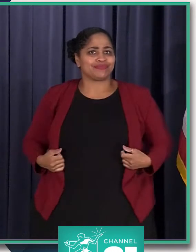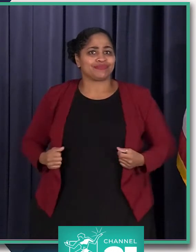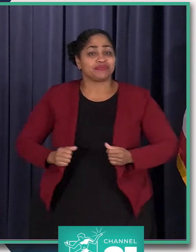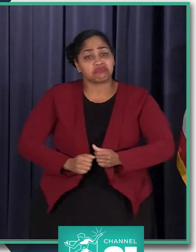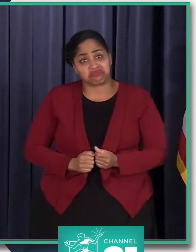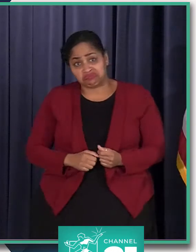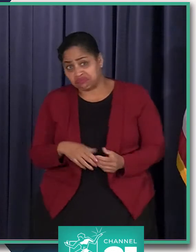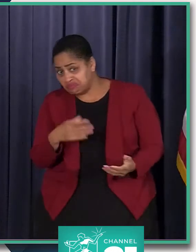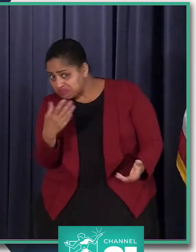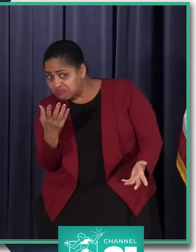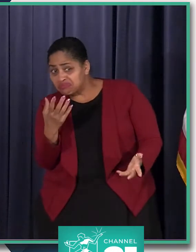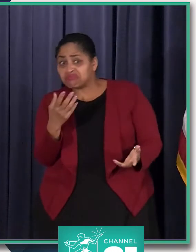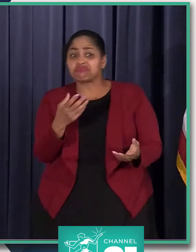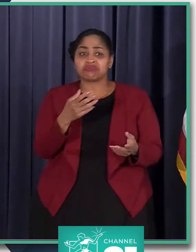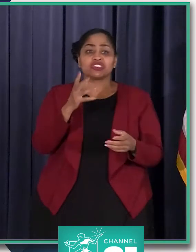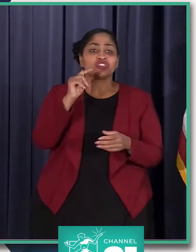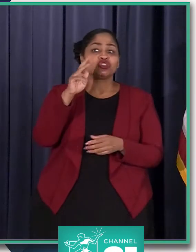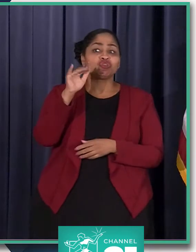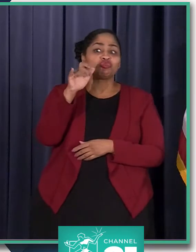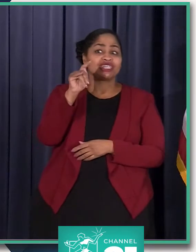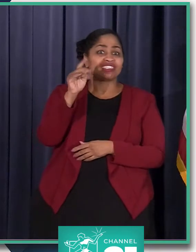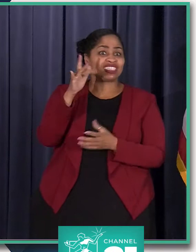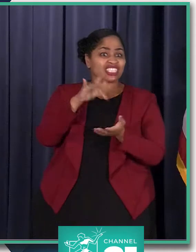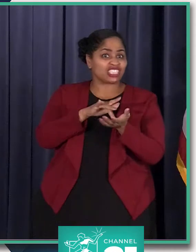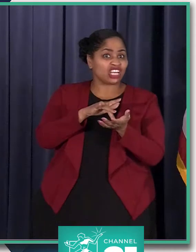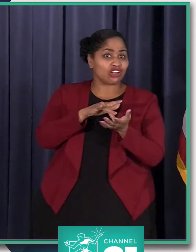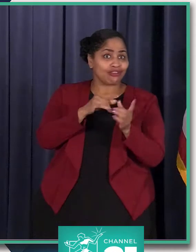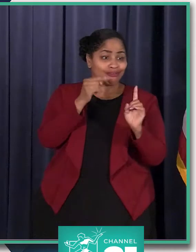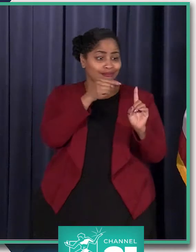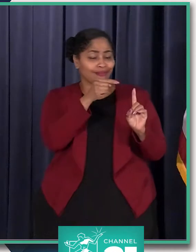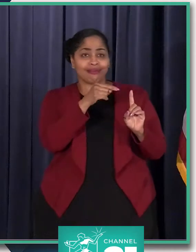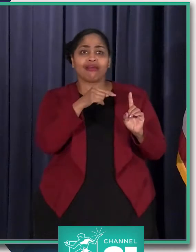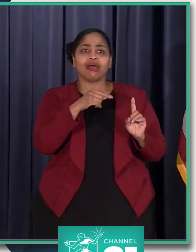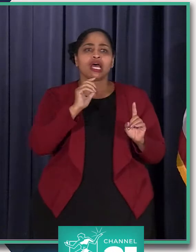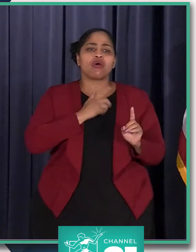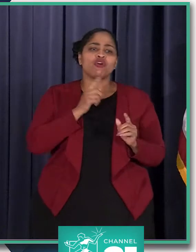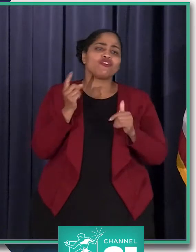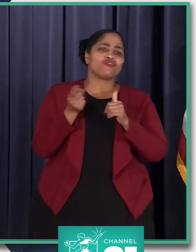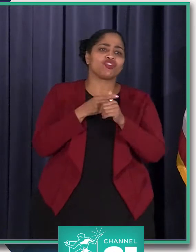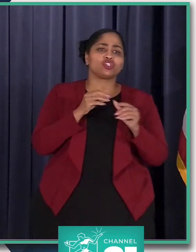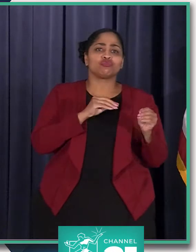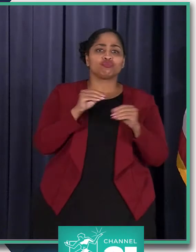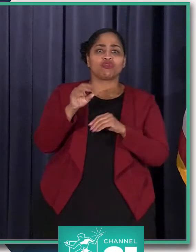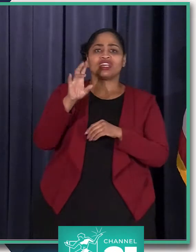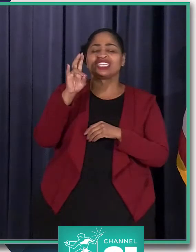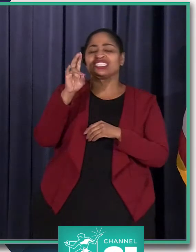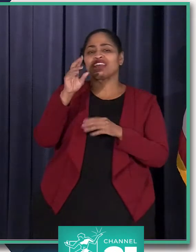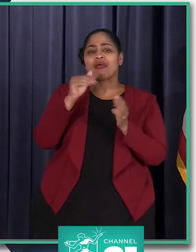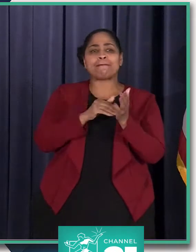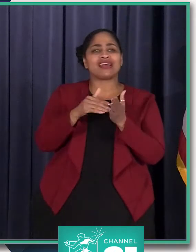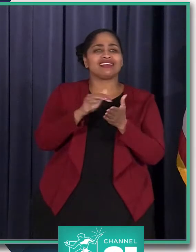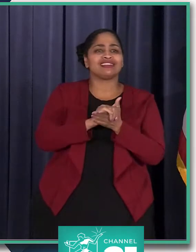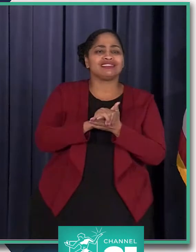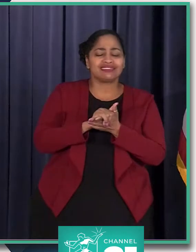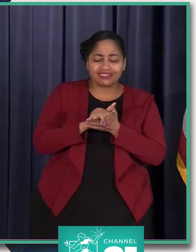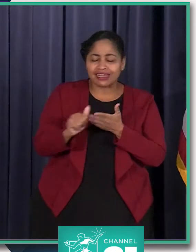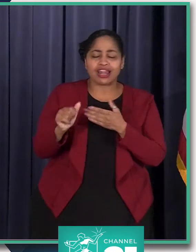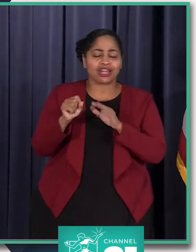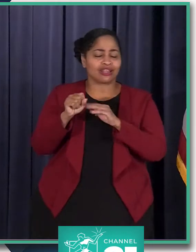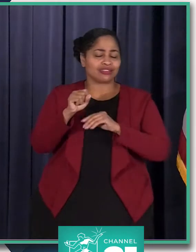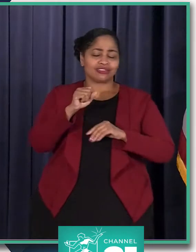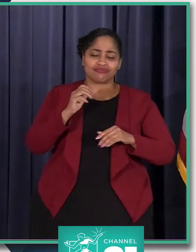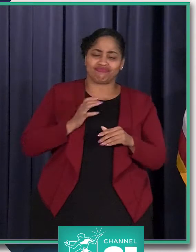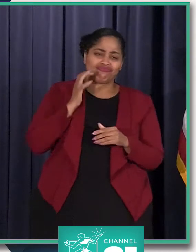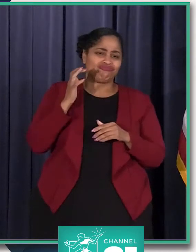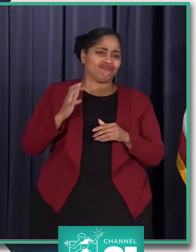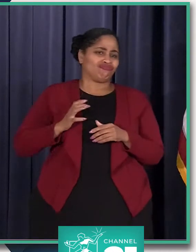of transit centers, our first move is a new $7 million state-of-the-art transit center to replace